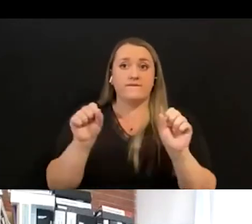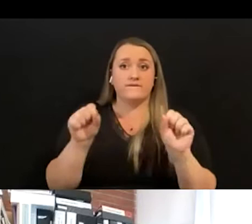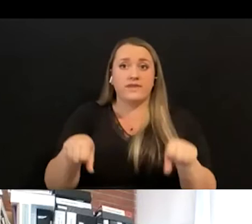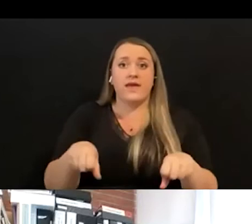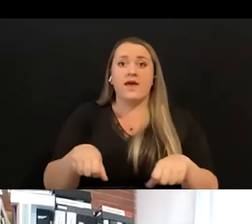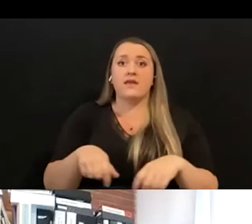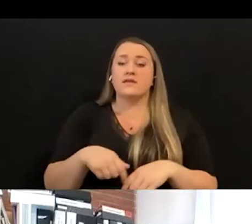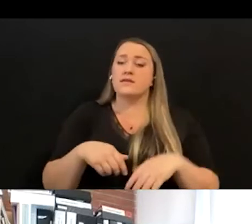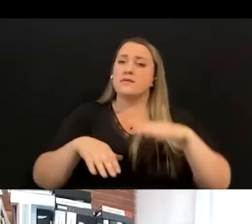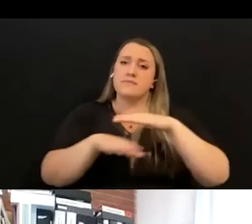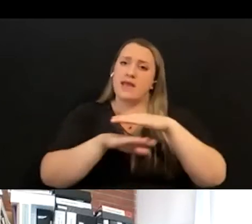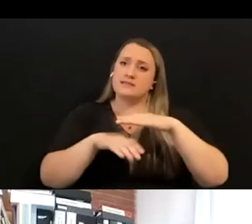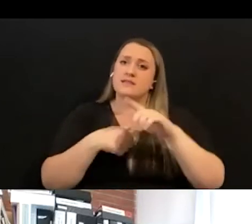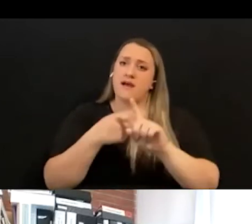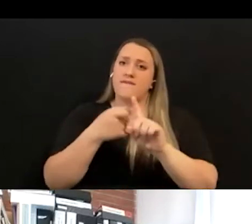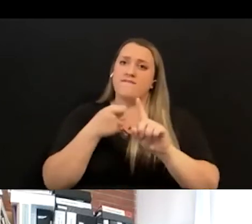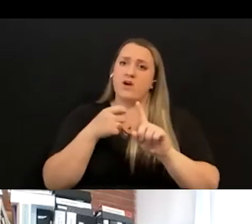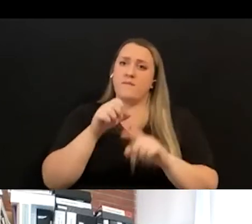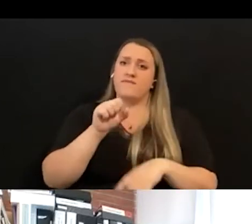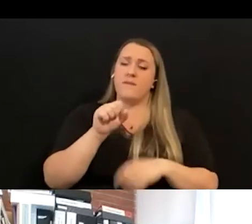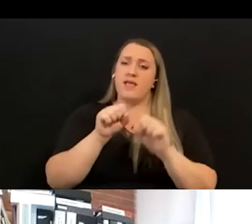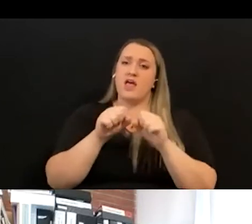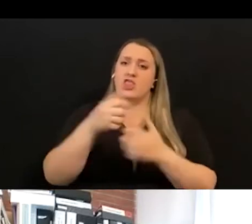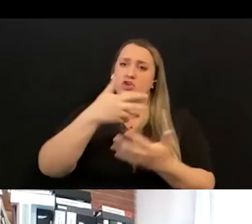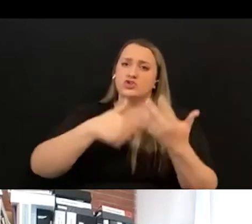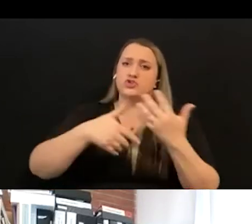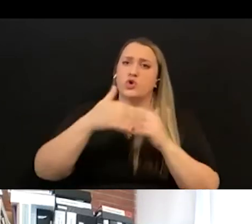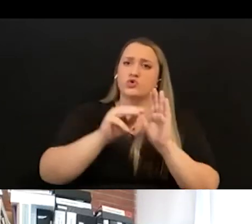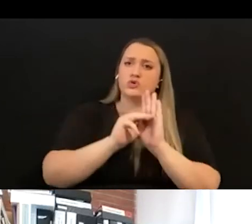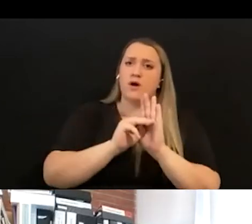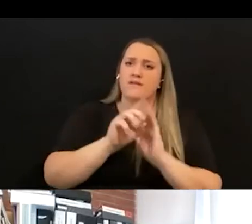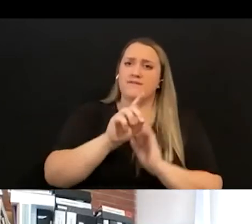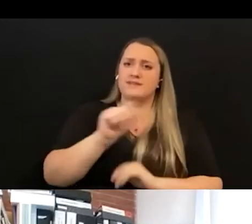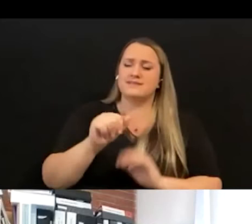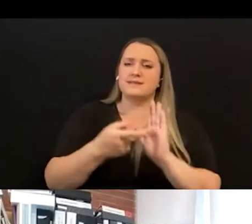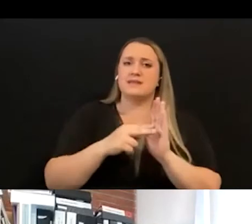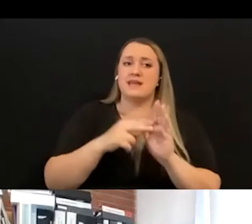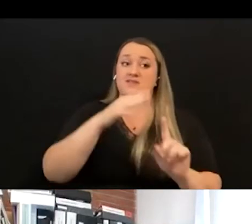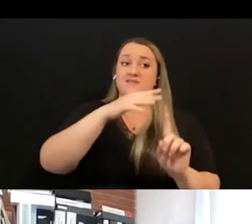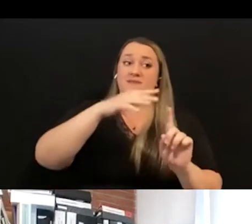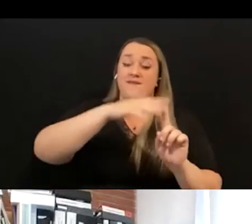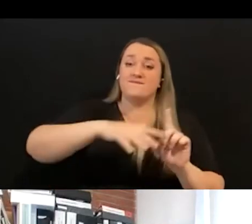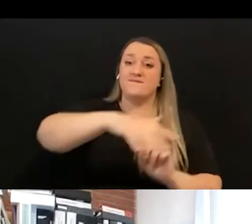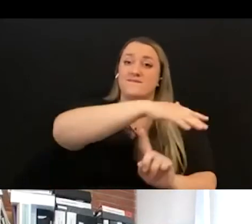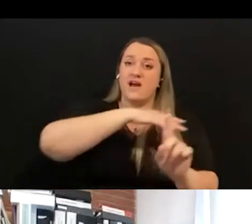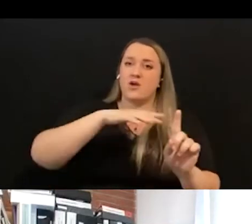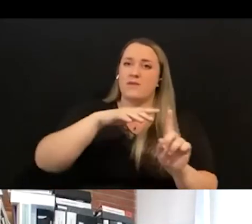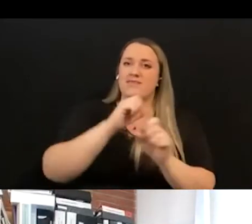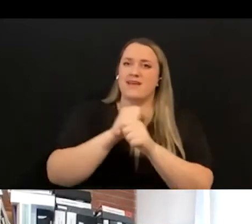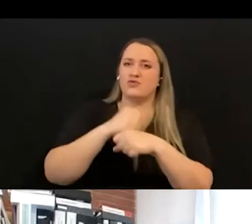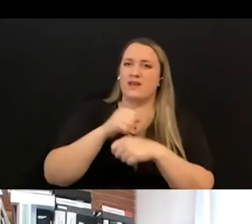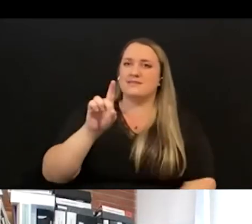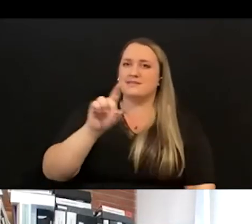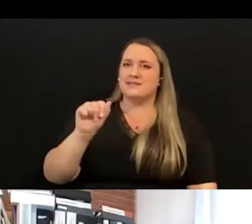I basically come from the social model of disability, which means that it's the environment that creates the disability rather than